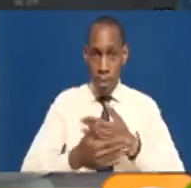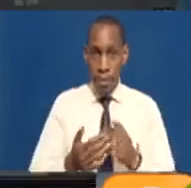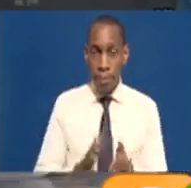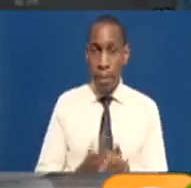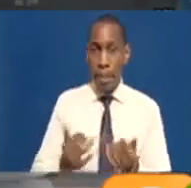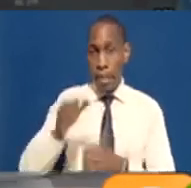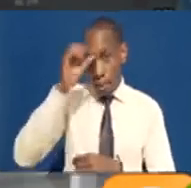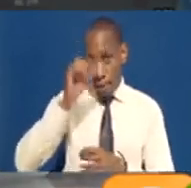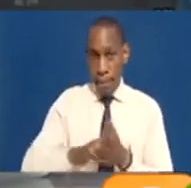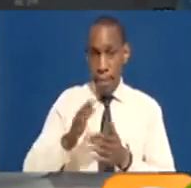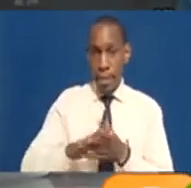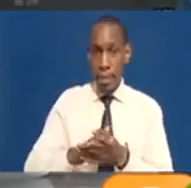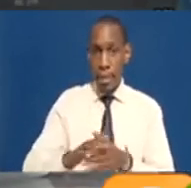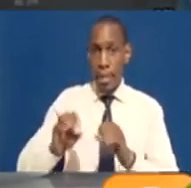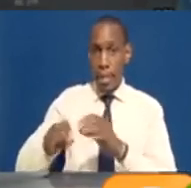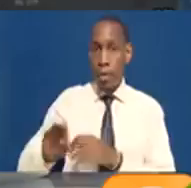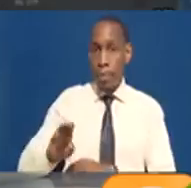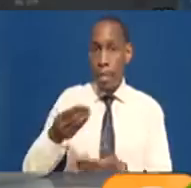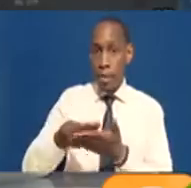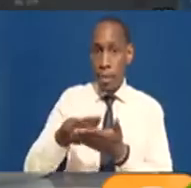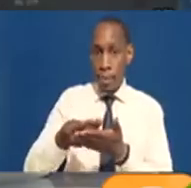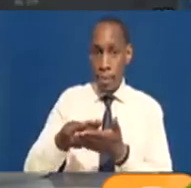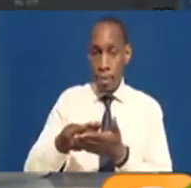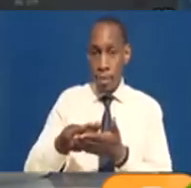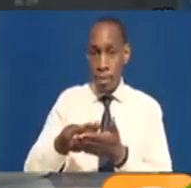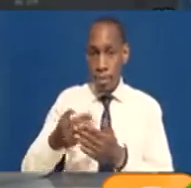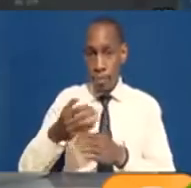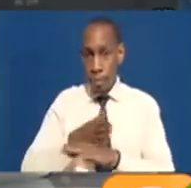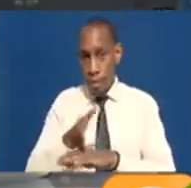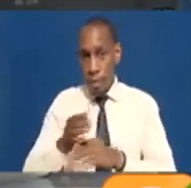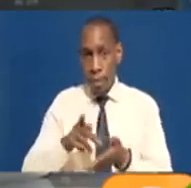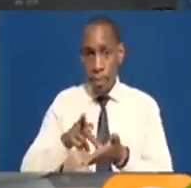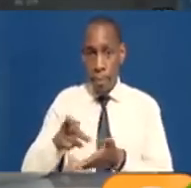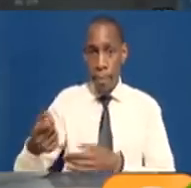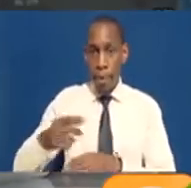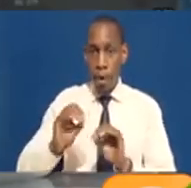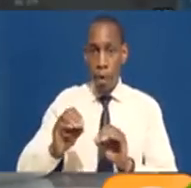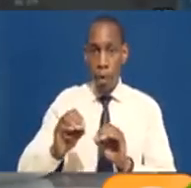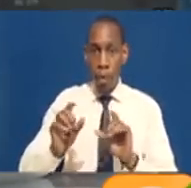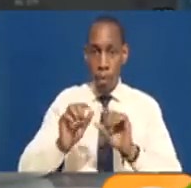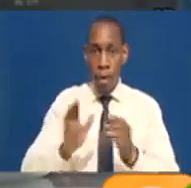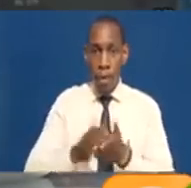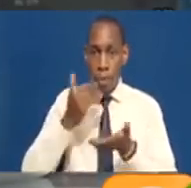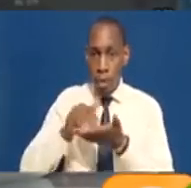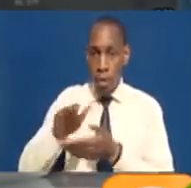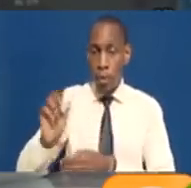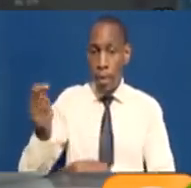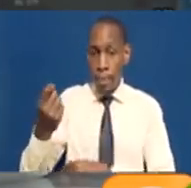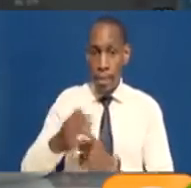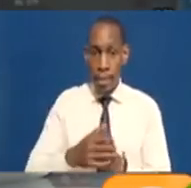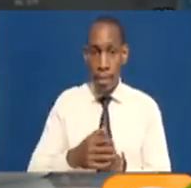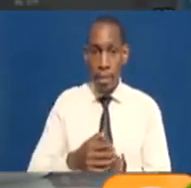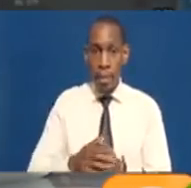The government is allegedly losing billions of shillings in suspicious land compensation claims. In an open letter to the president,